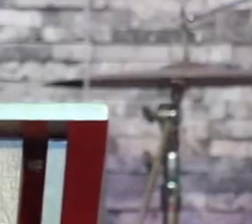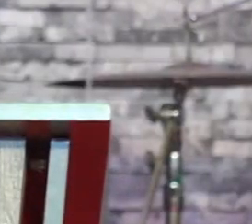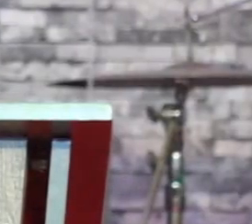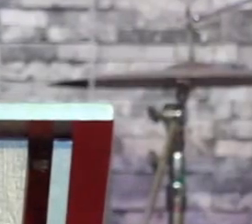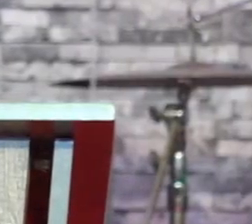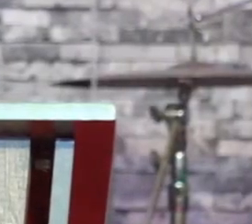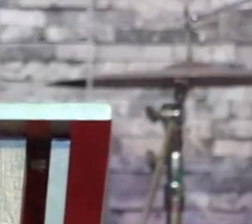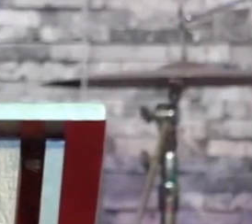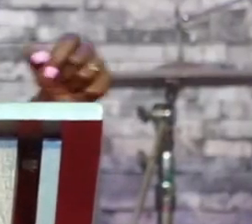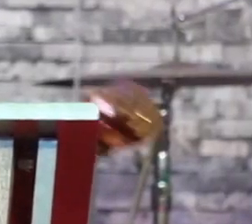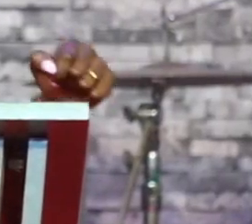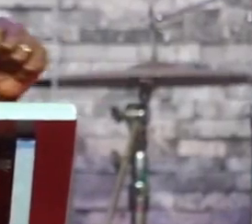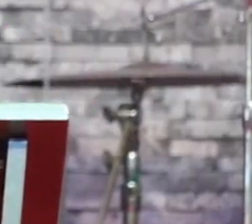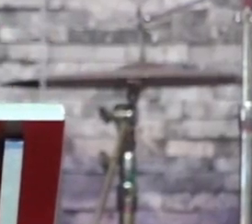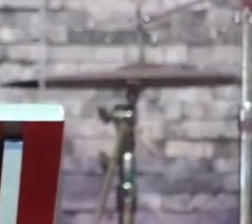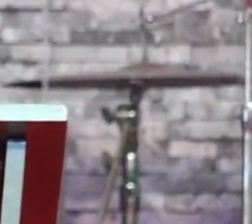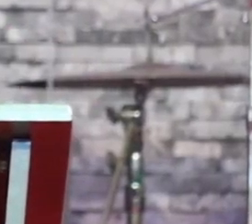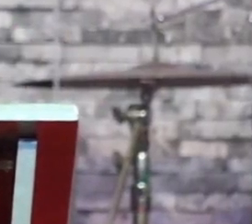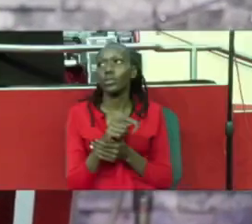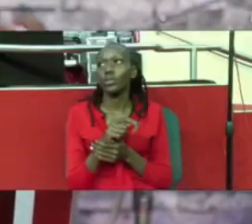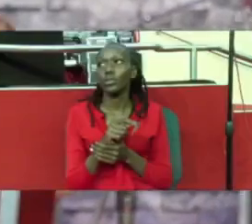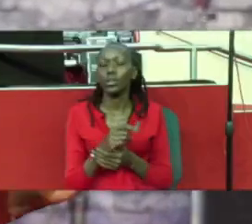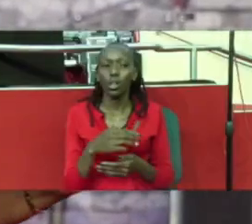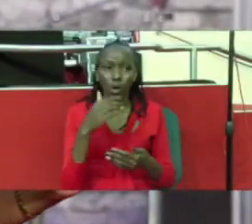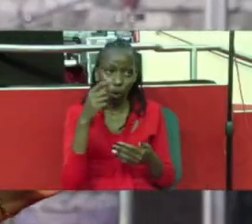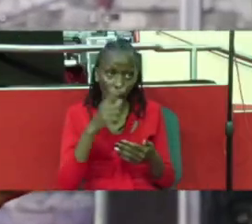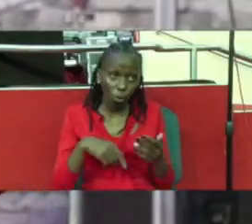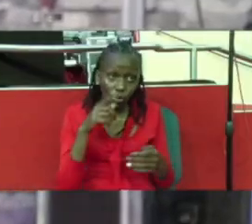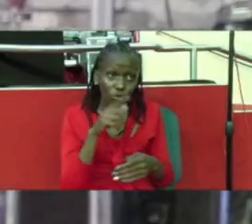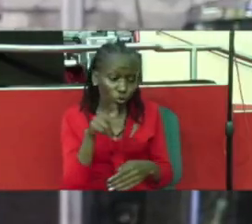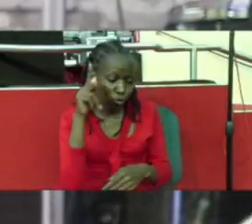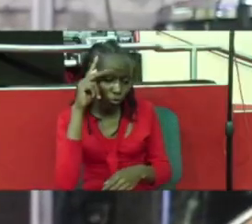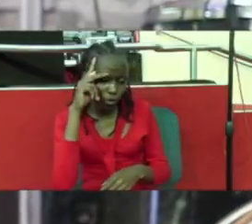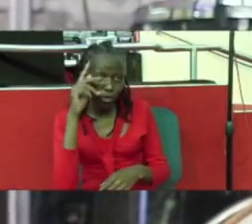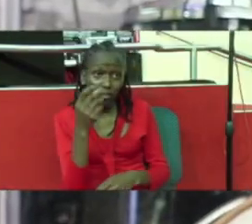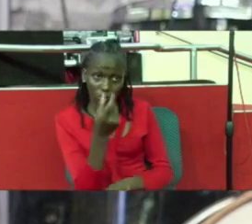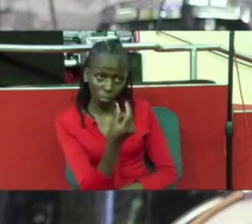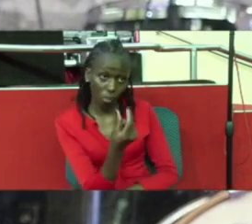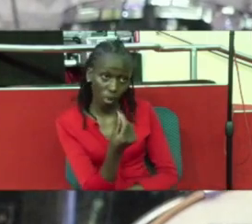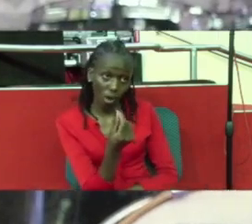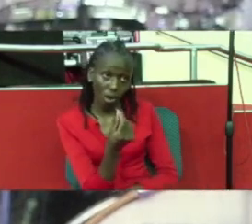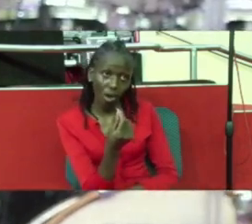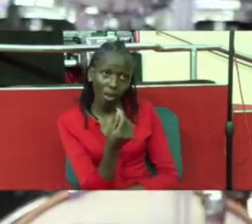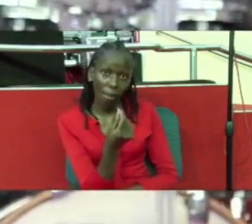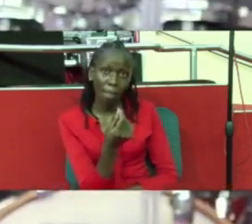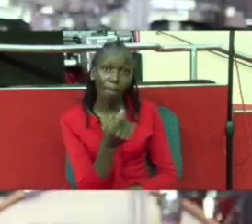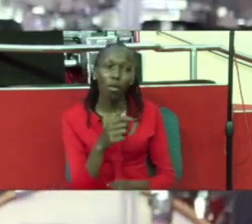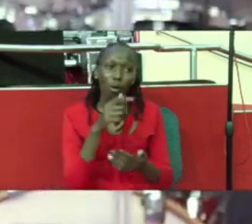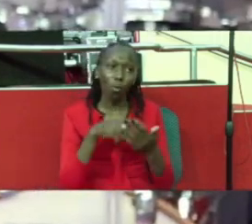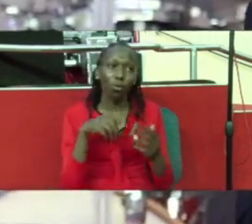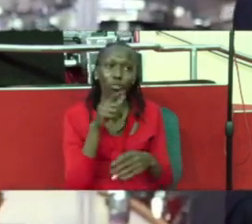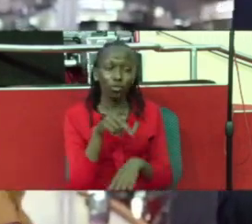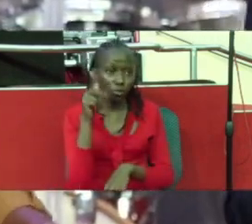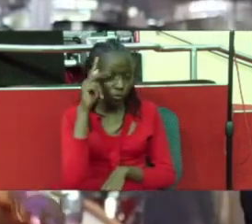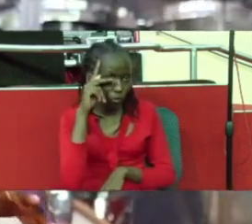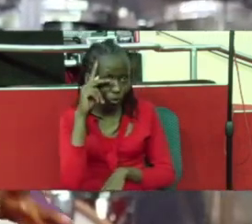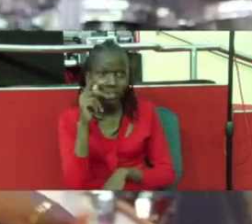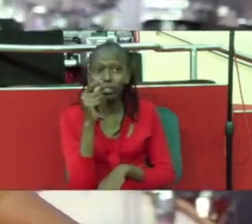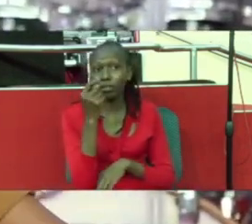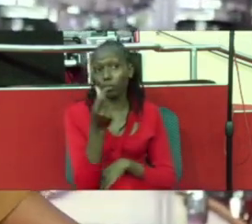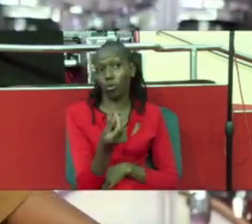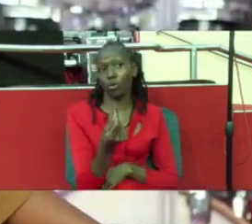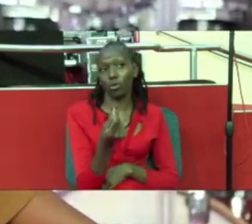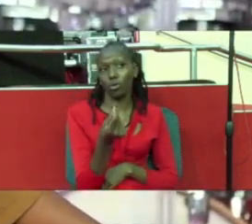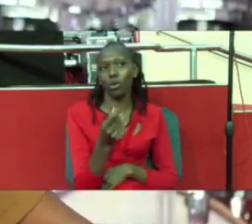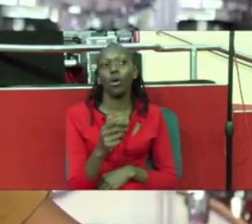Bwana atakutoa nawe. Whatever you thought was small. Na kile ulichodhani ni kidogo. Whatever you thought was small. Kile ulichodhani ni kidogo. It will be